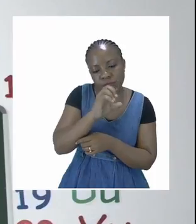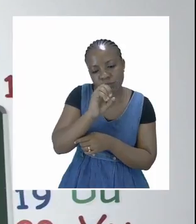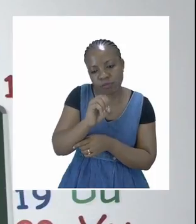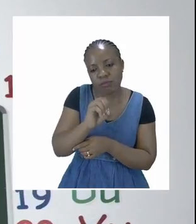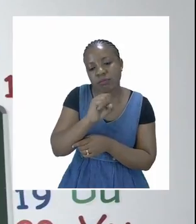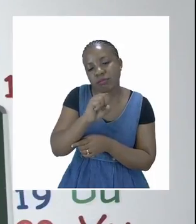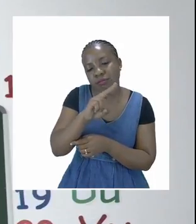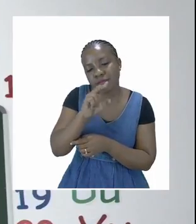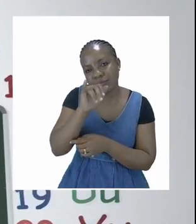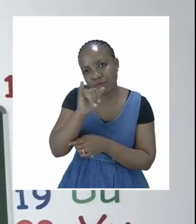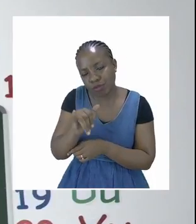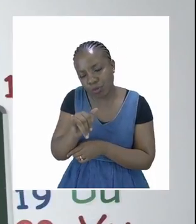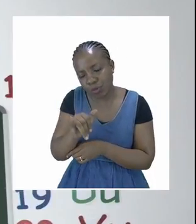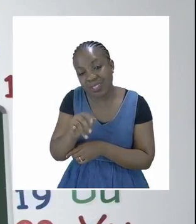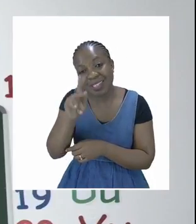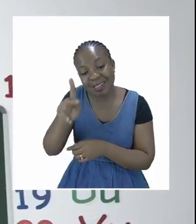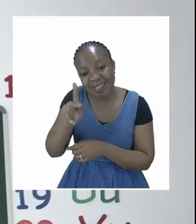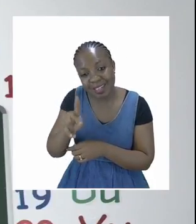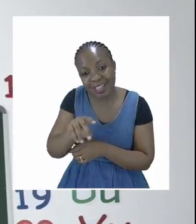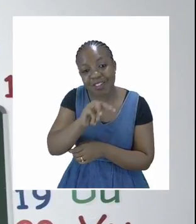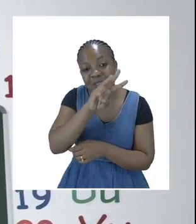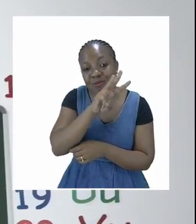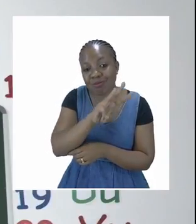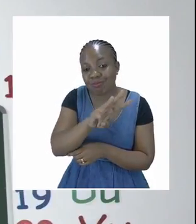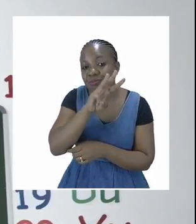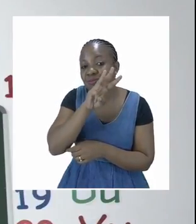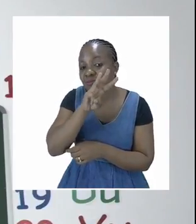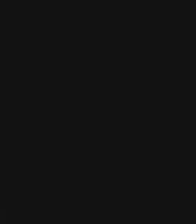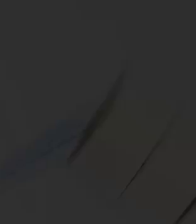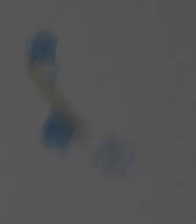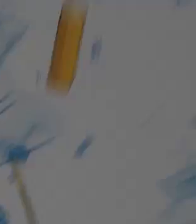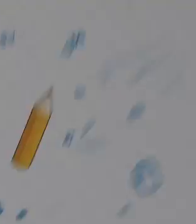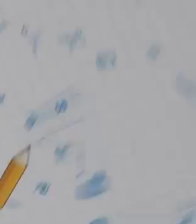our website, Zoshi Online.